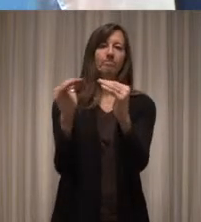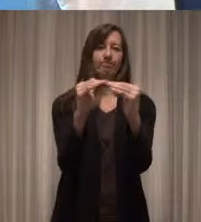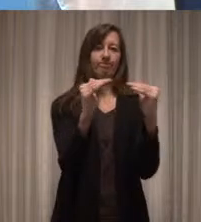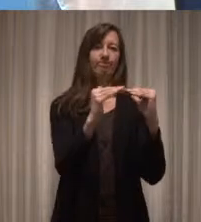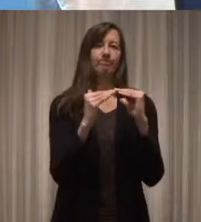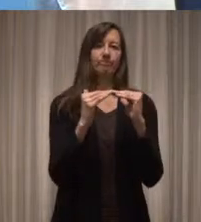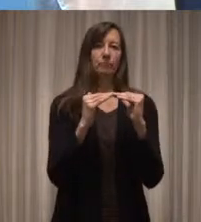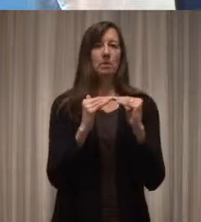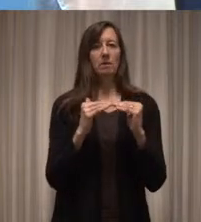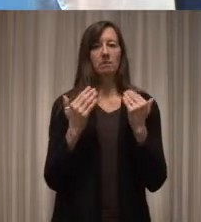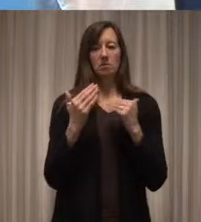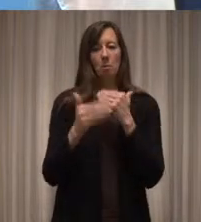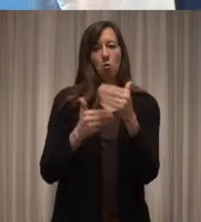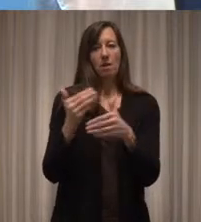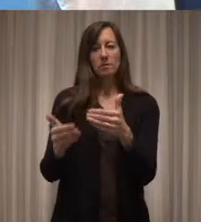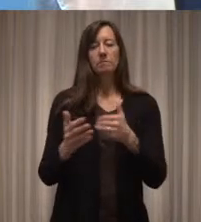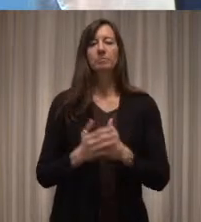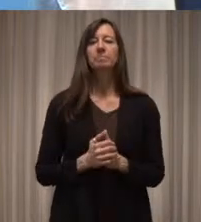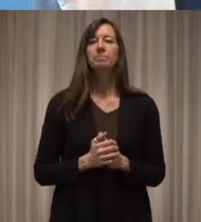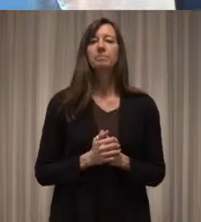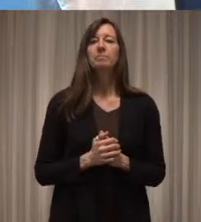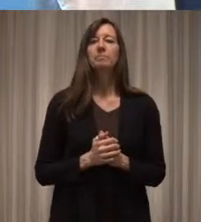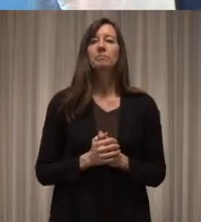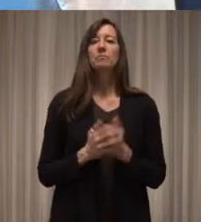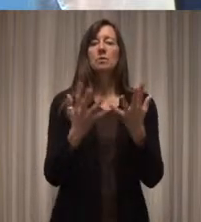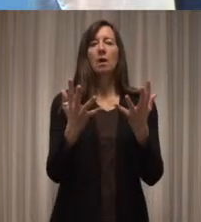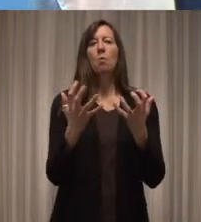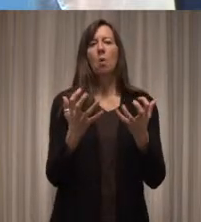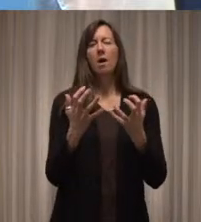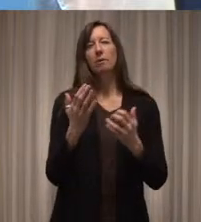using to build this list of